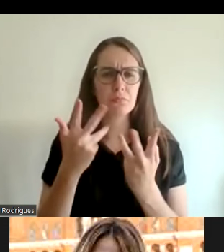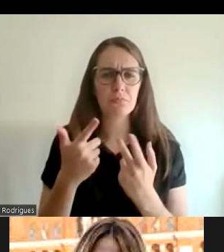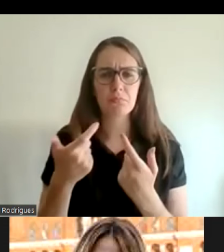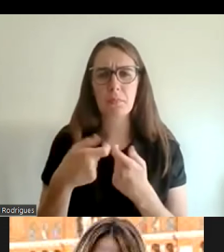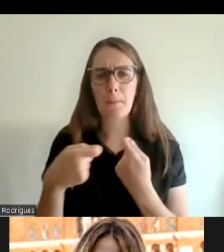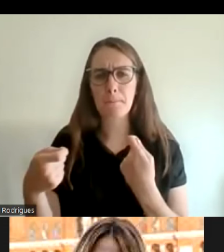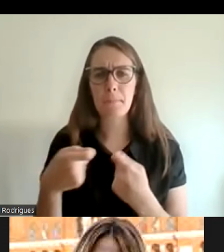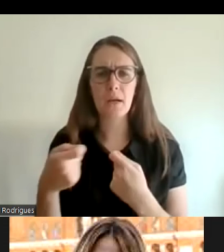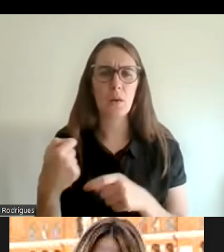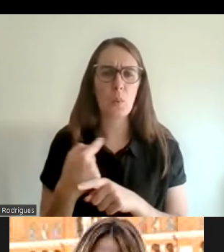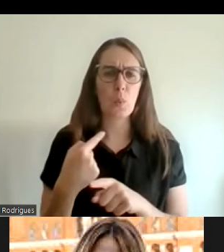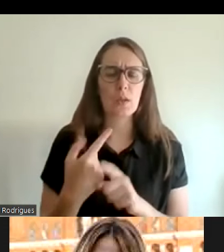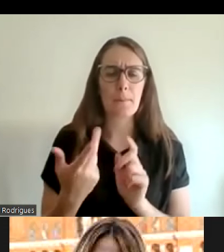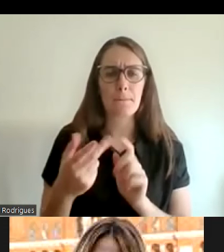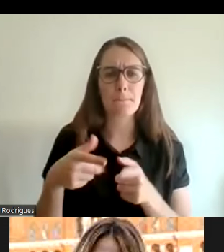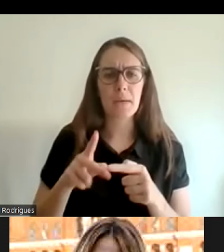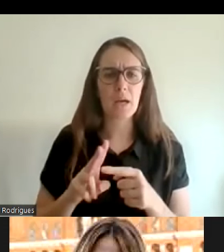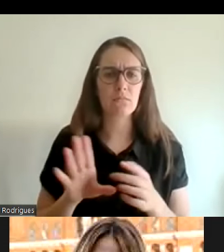regarding the